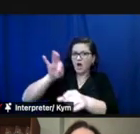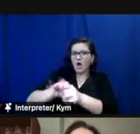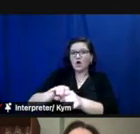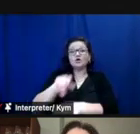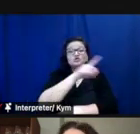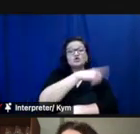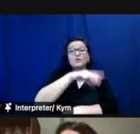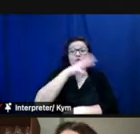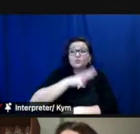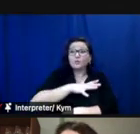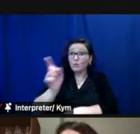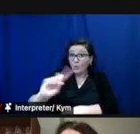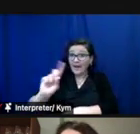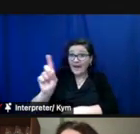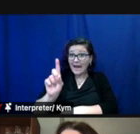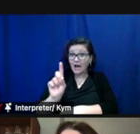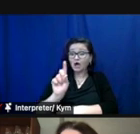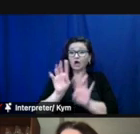So